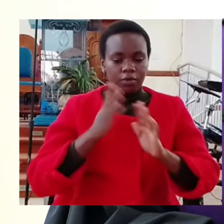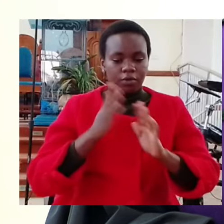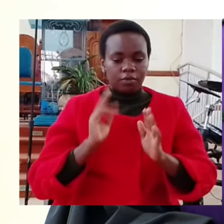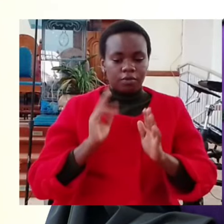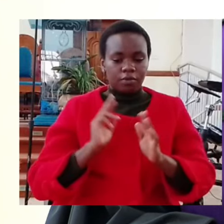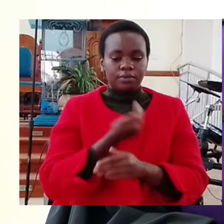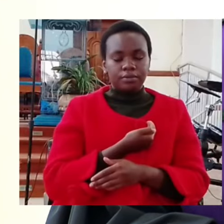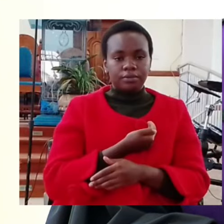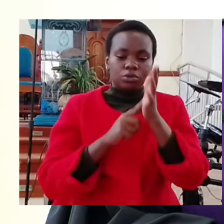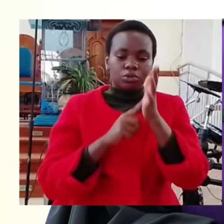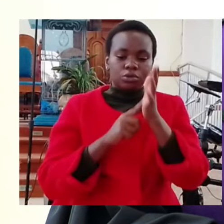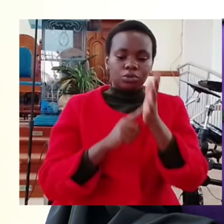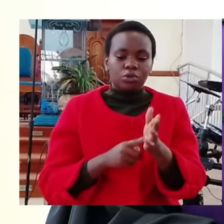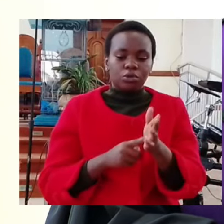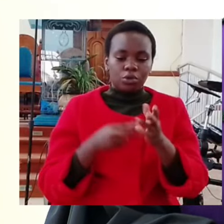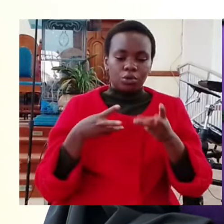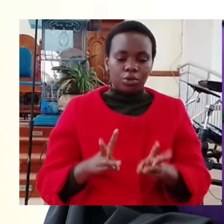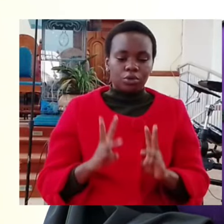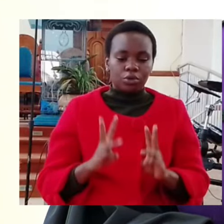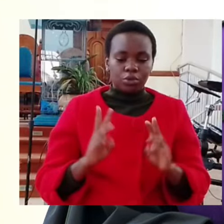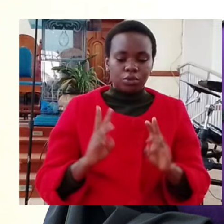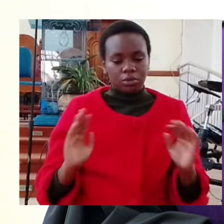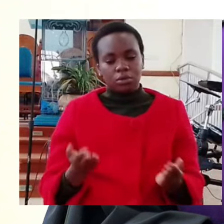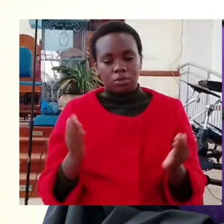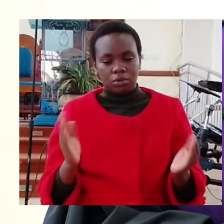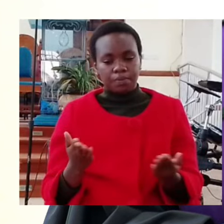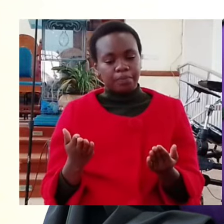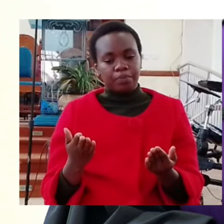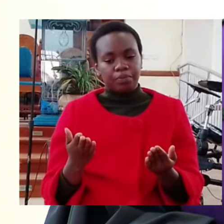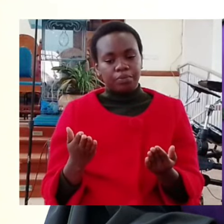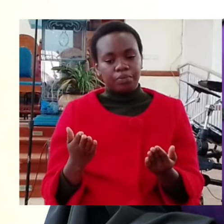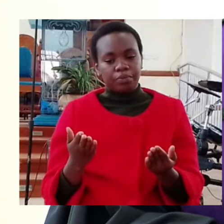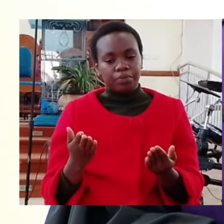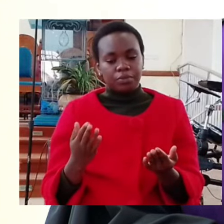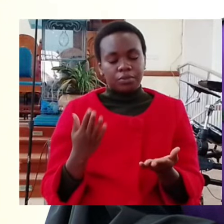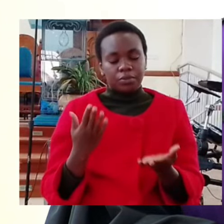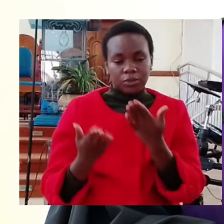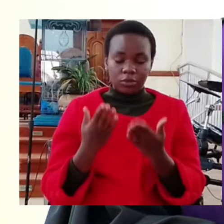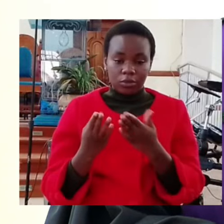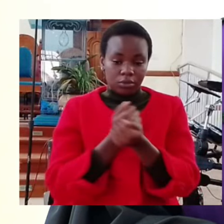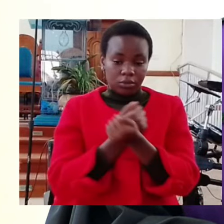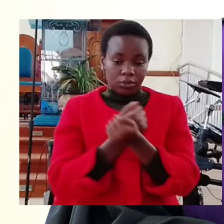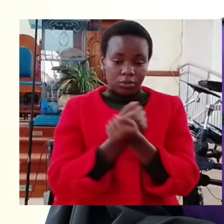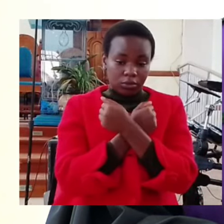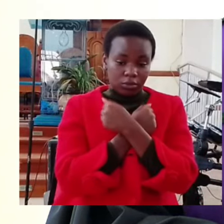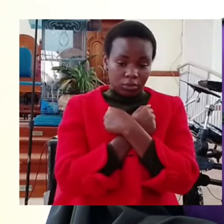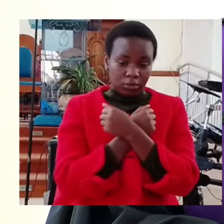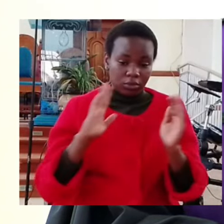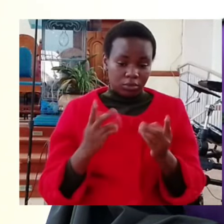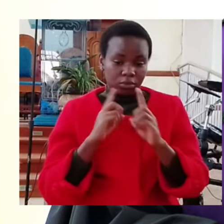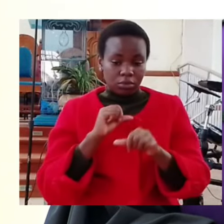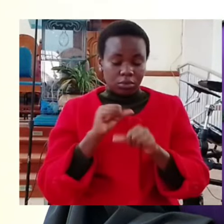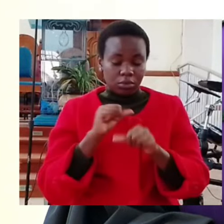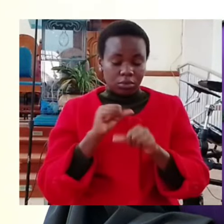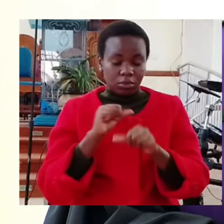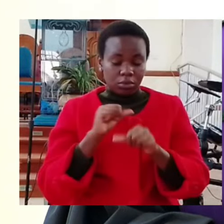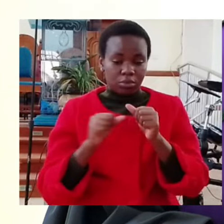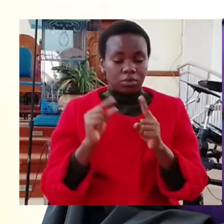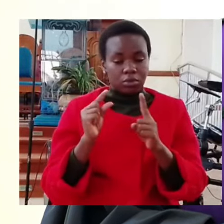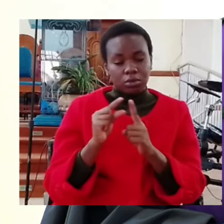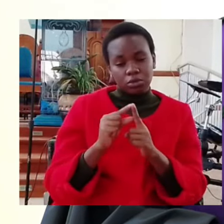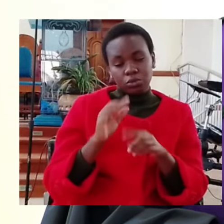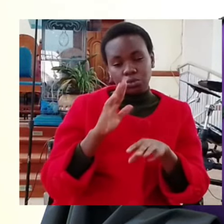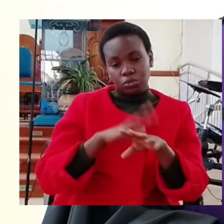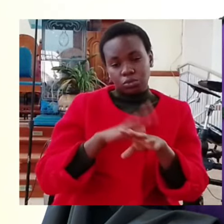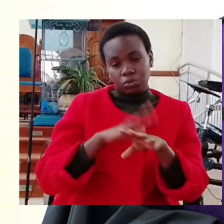No tuonia uria tungiumanireria. Rimwe twendagwo tumanirie ona kwaria ciugo iria ciagirire.